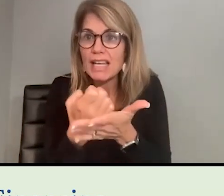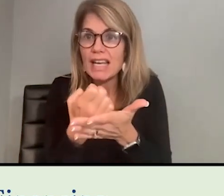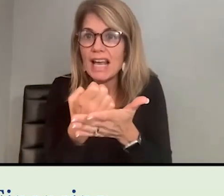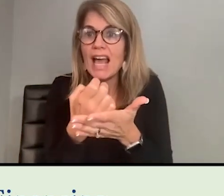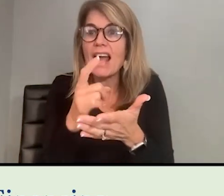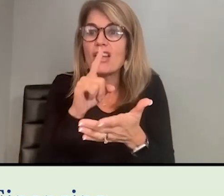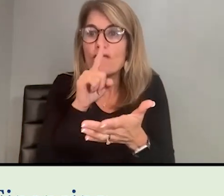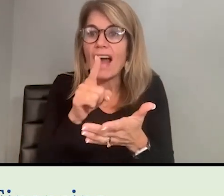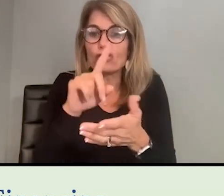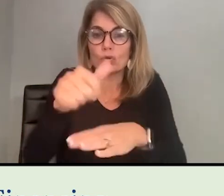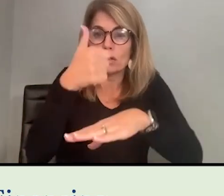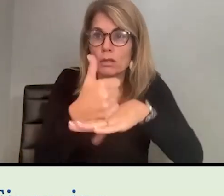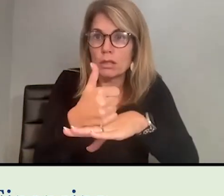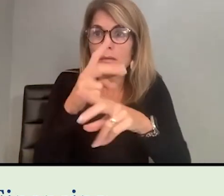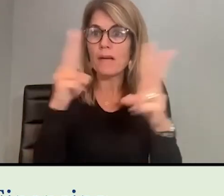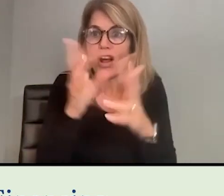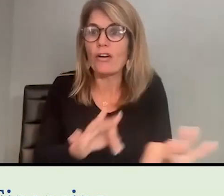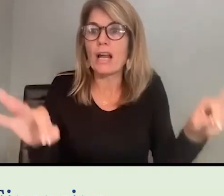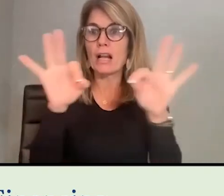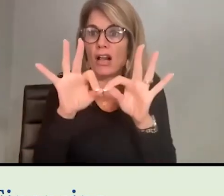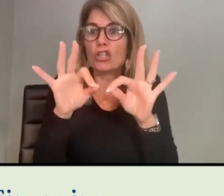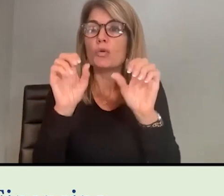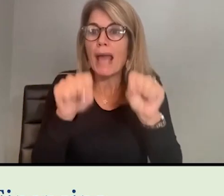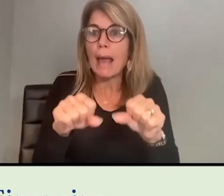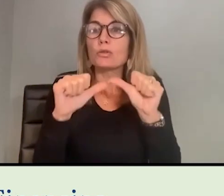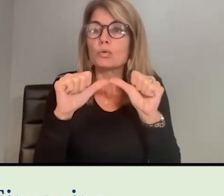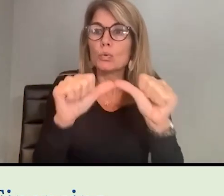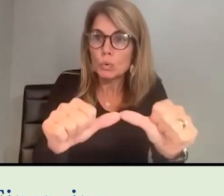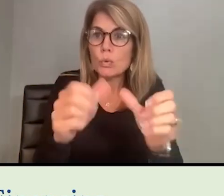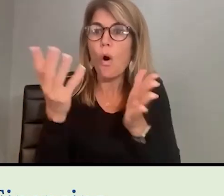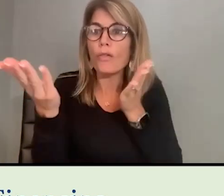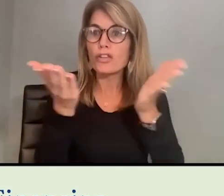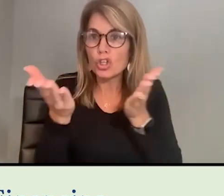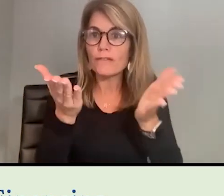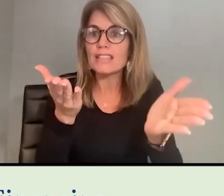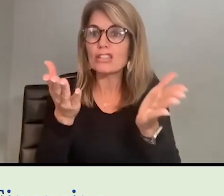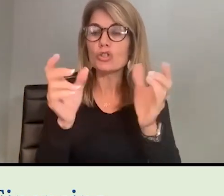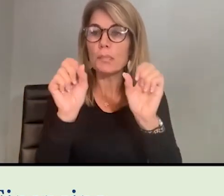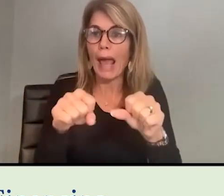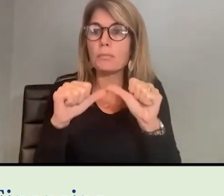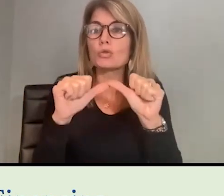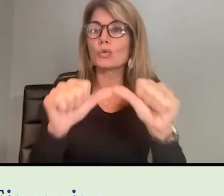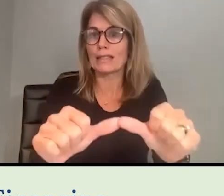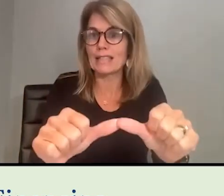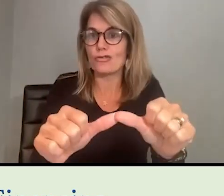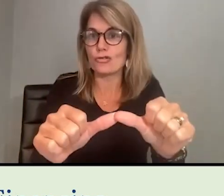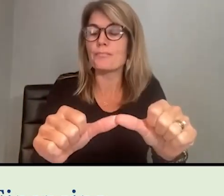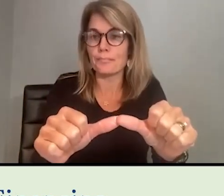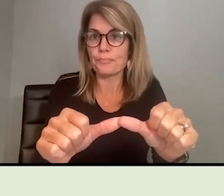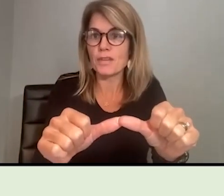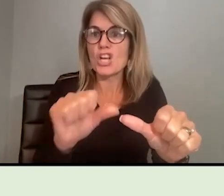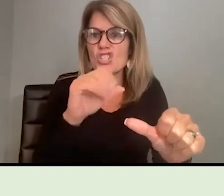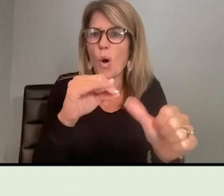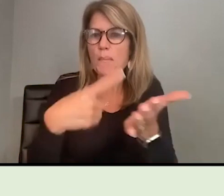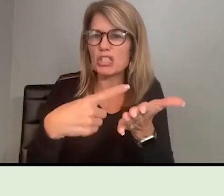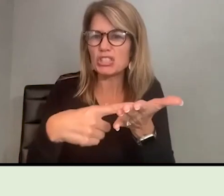you're implementing elements that are going to sustain your services going forward. So I'm going to talk a little bit on that. And what I'll